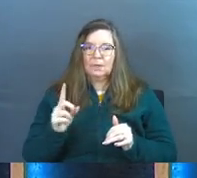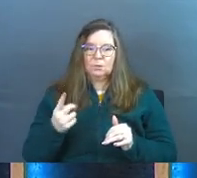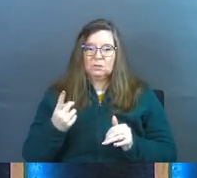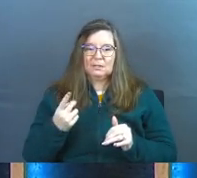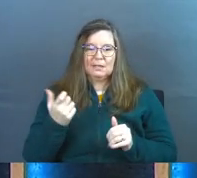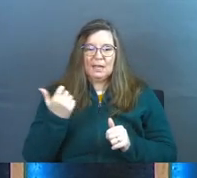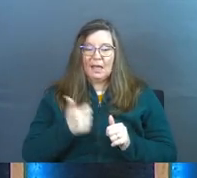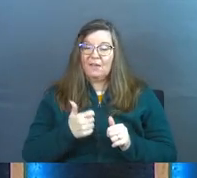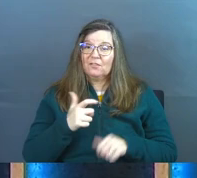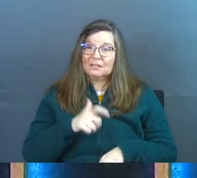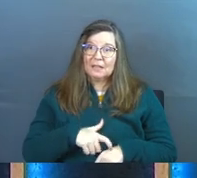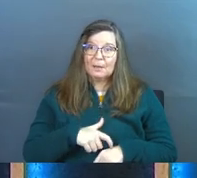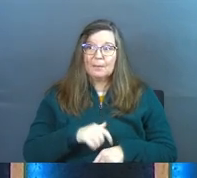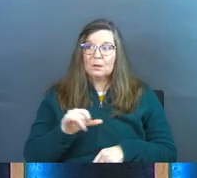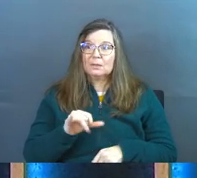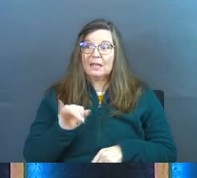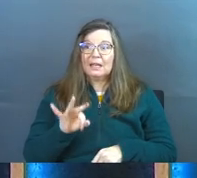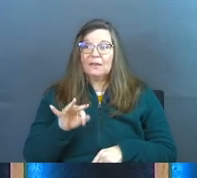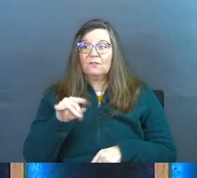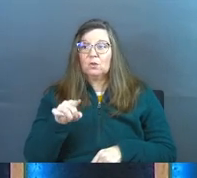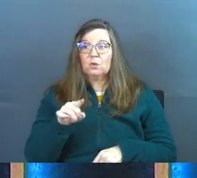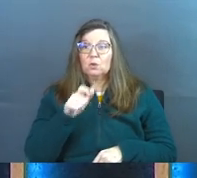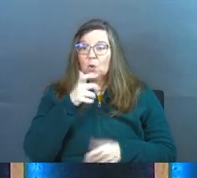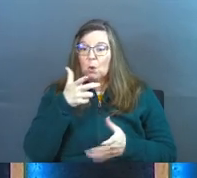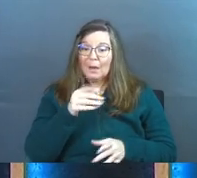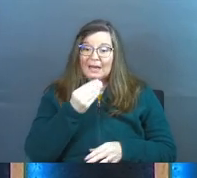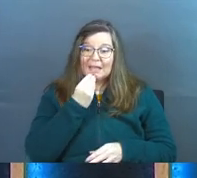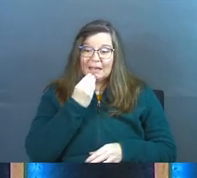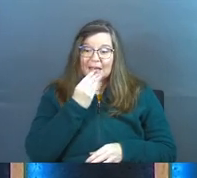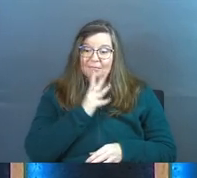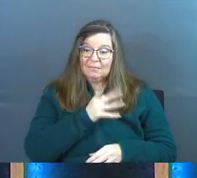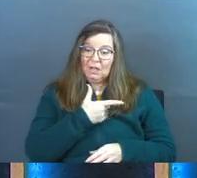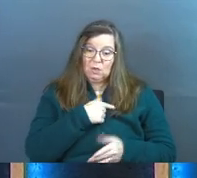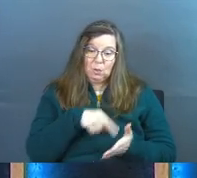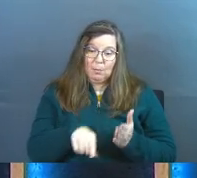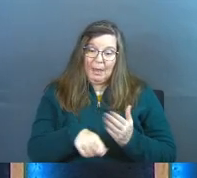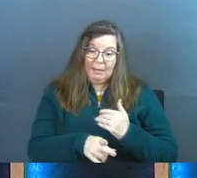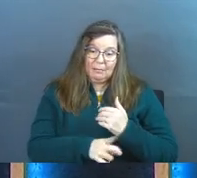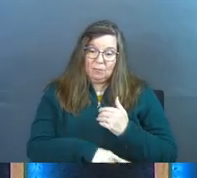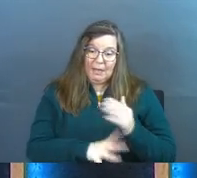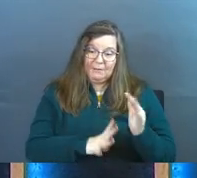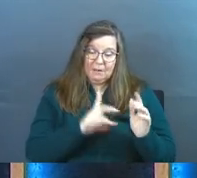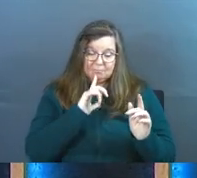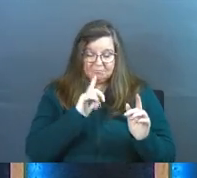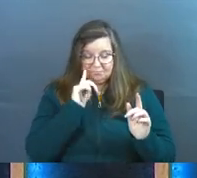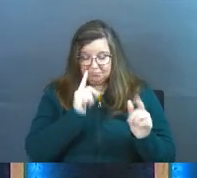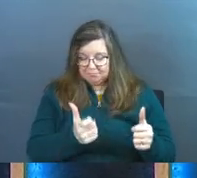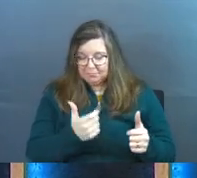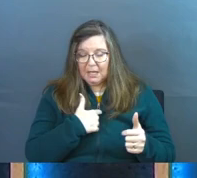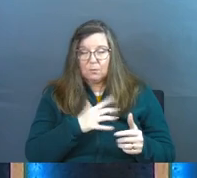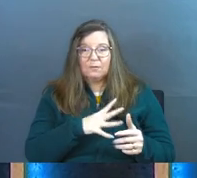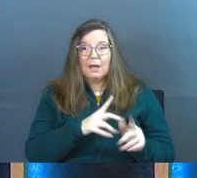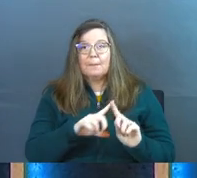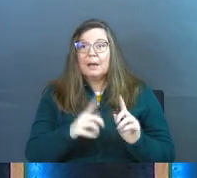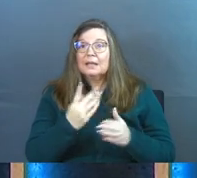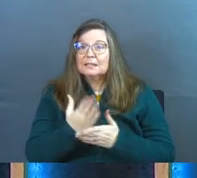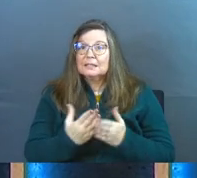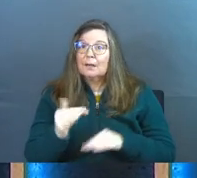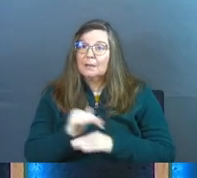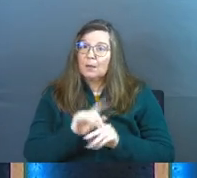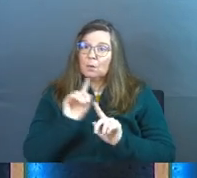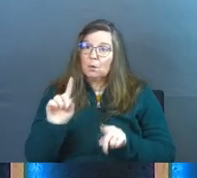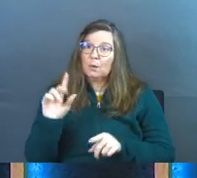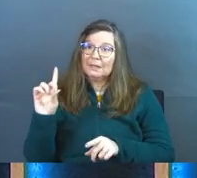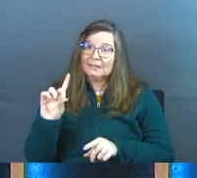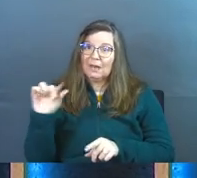just every single time. And it's like, and if you don't want to eat it, then you pay the price and that's on you. And it was all fine. But some nights we